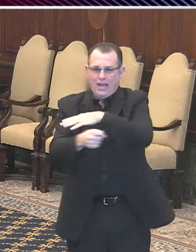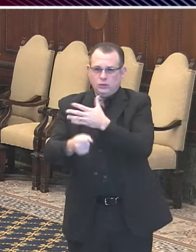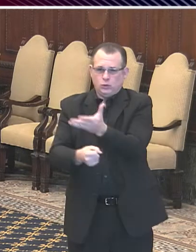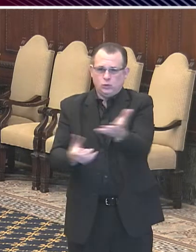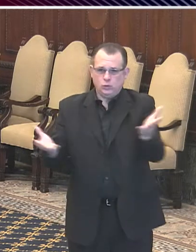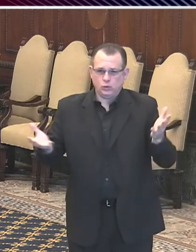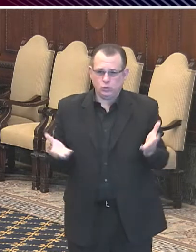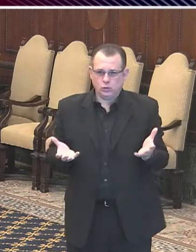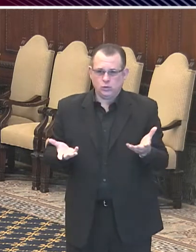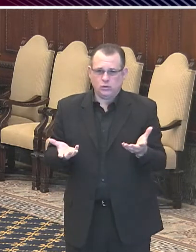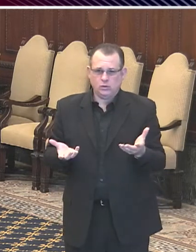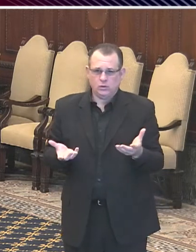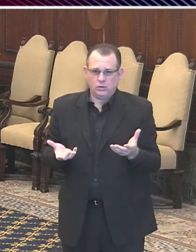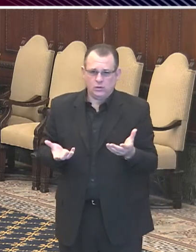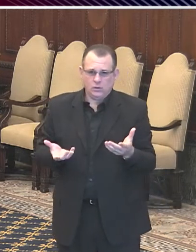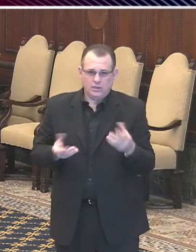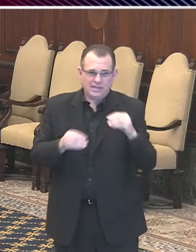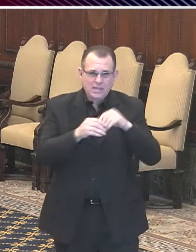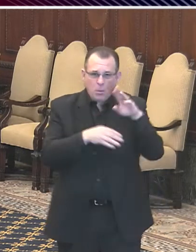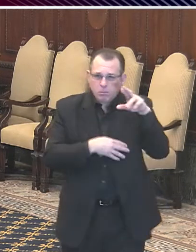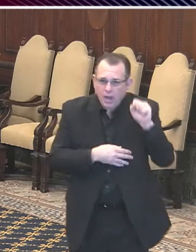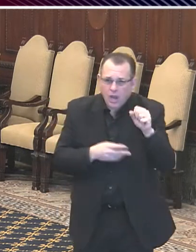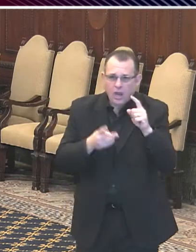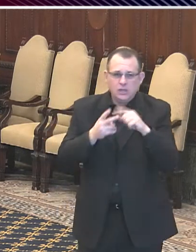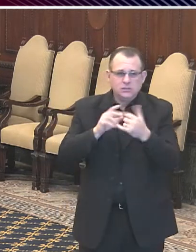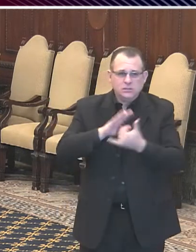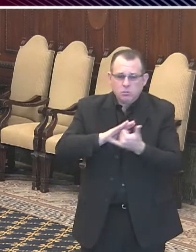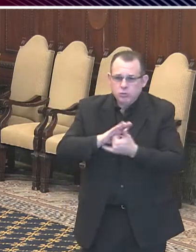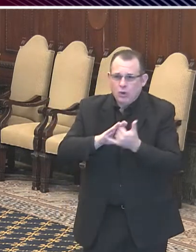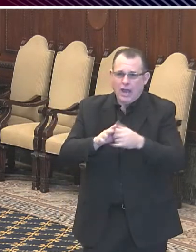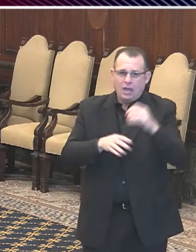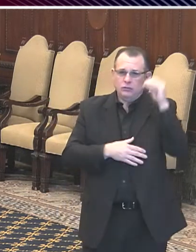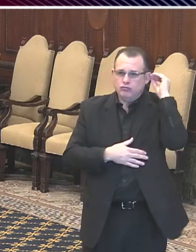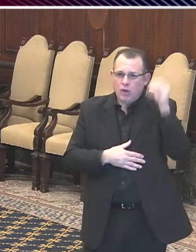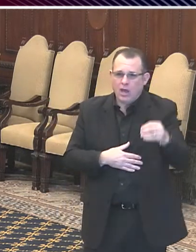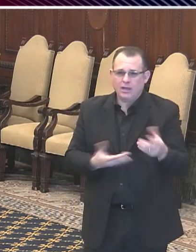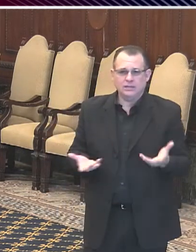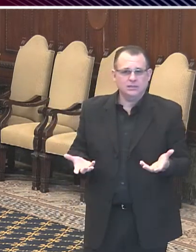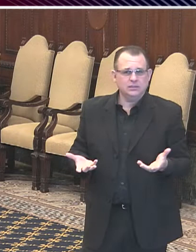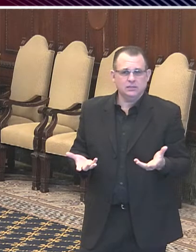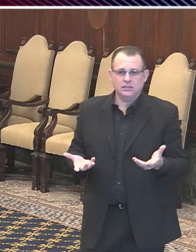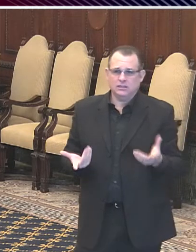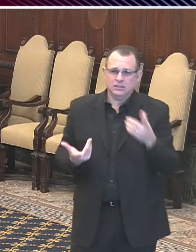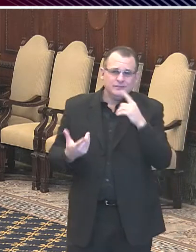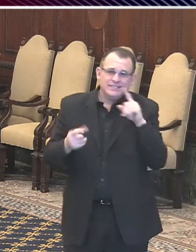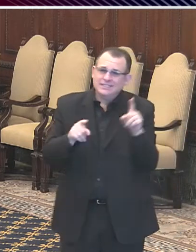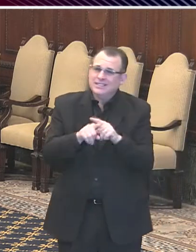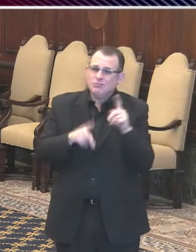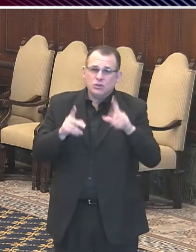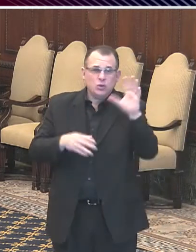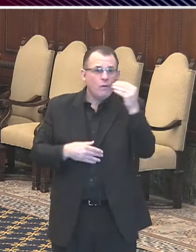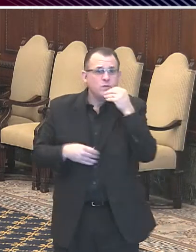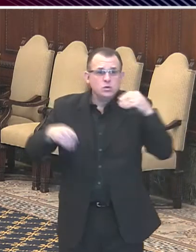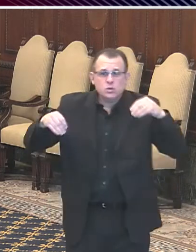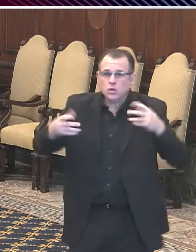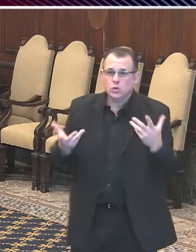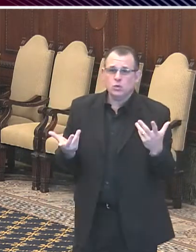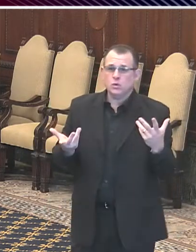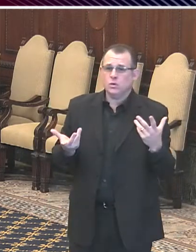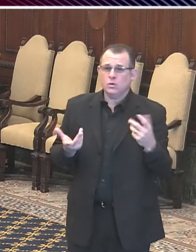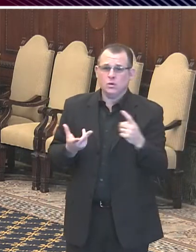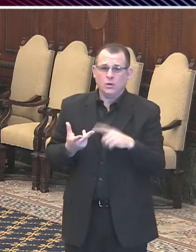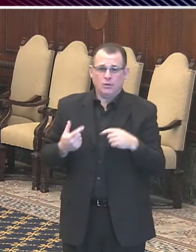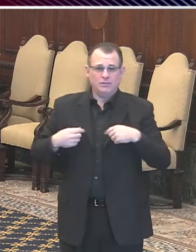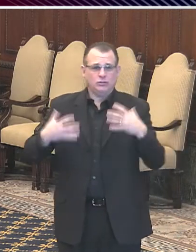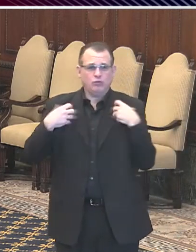in a bus or in a subway, the same way you're around people when you go to the grocery store. So we at least would ask and strongly recommend